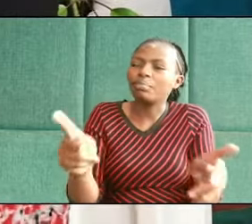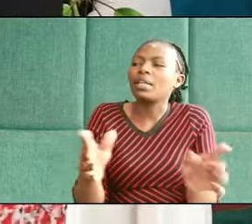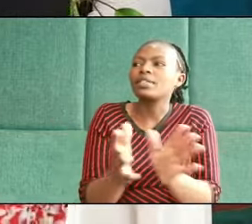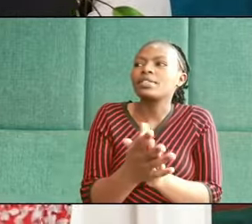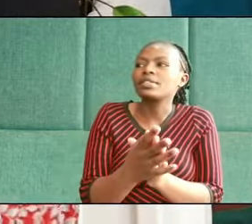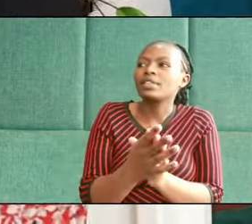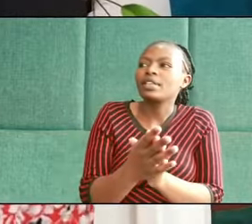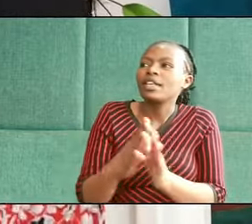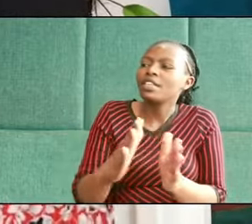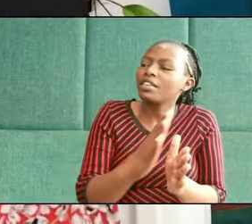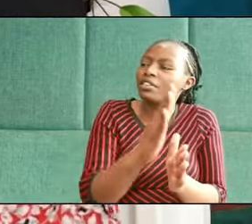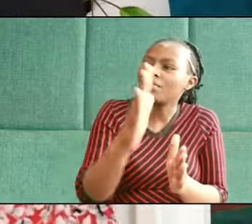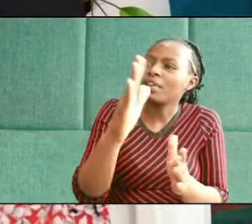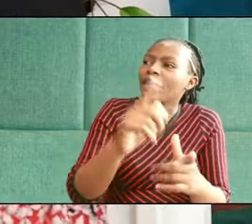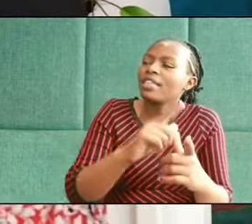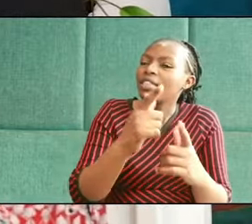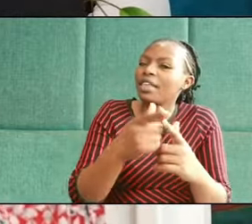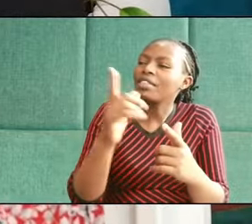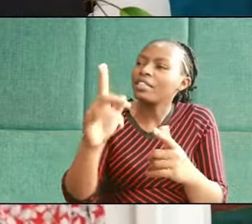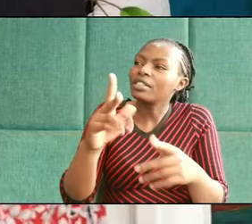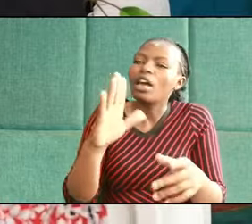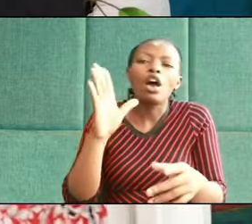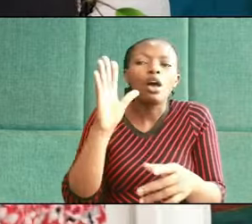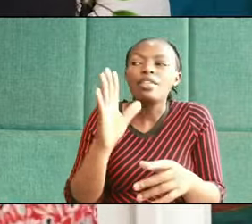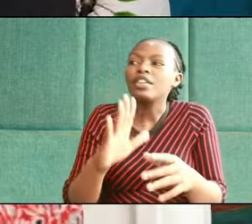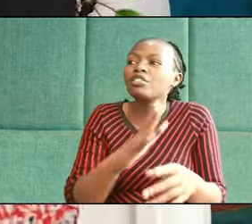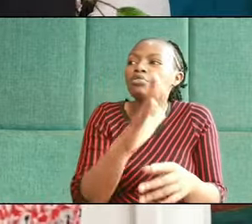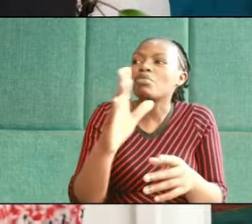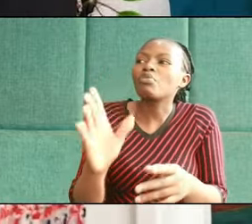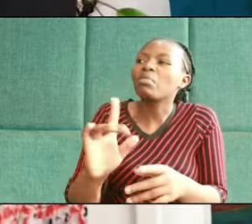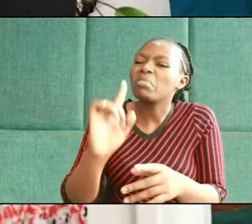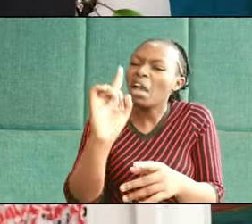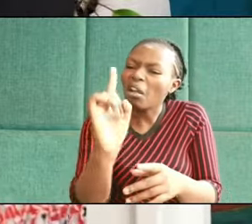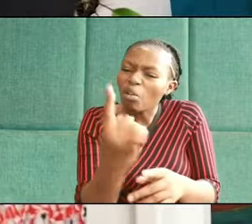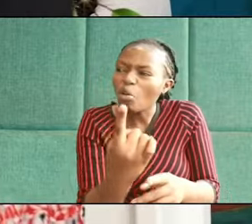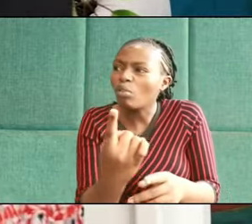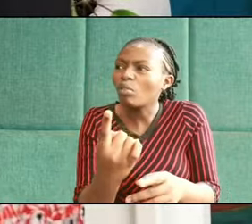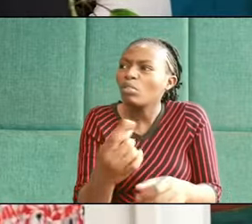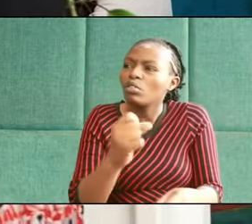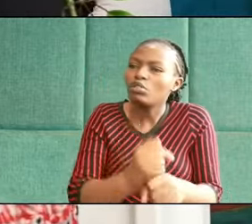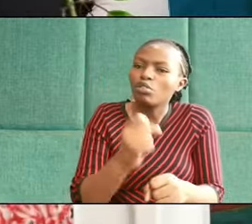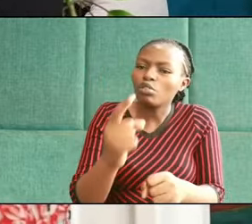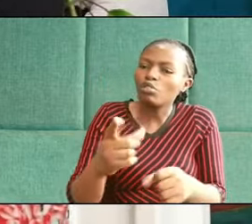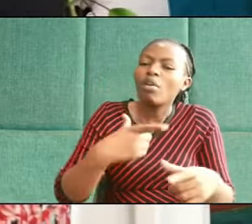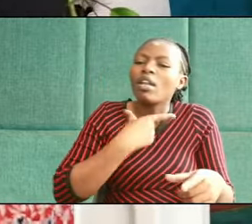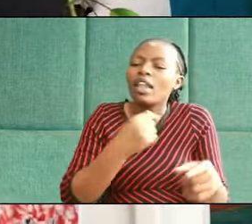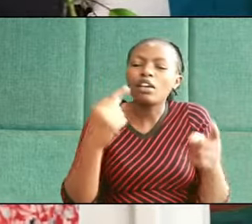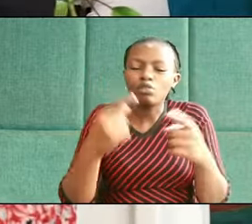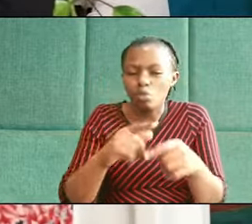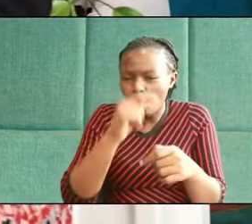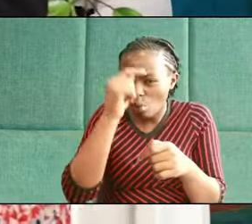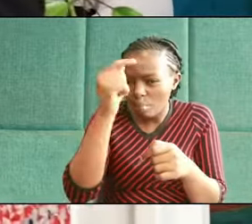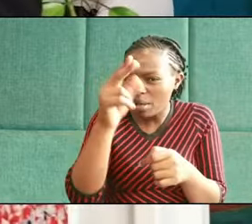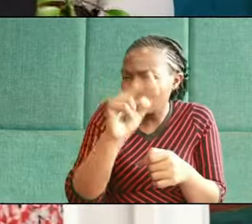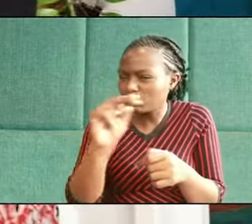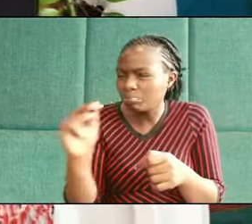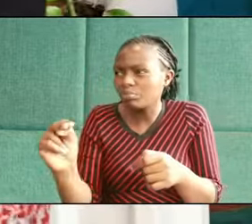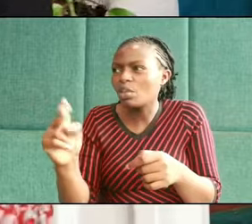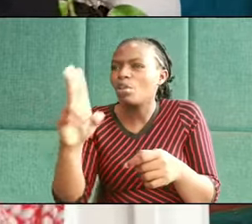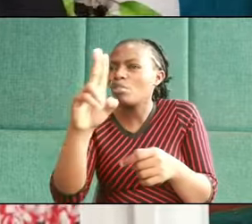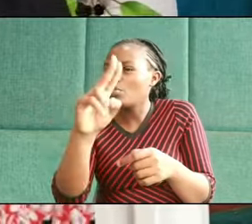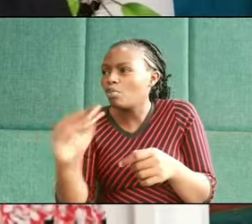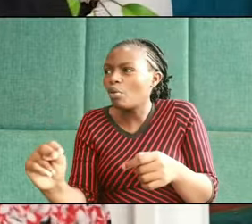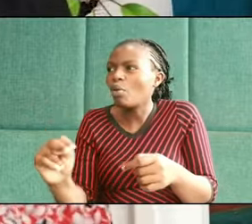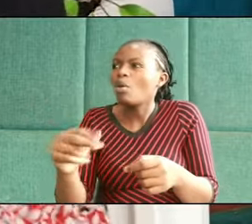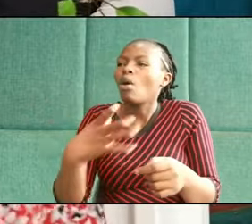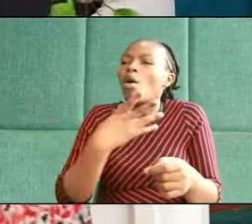Yes, and the tree will be very lonely, isn't it? Yes. Do you like to disobey? No. No, you like to obey and keep your